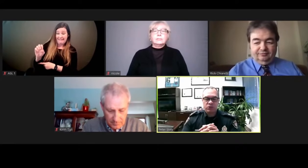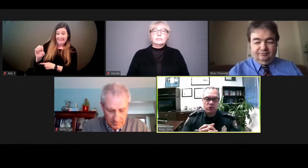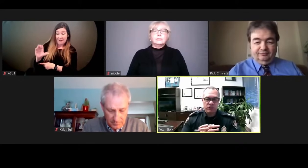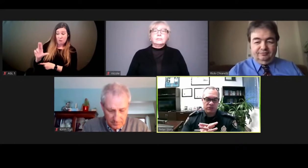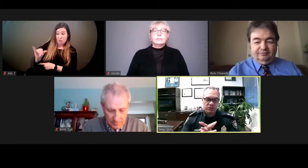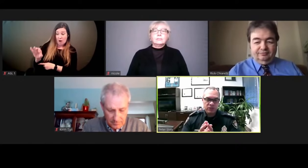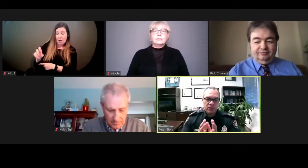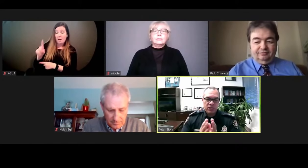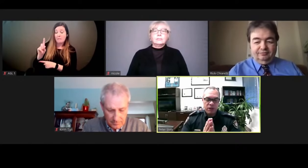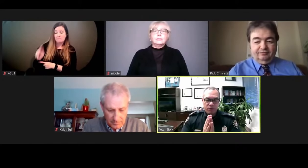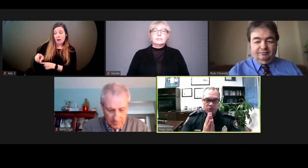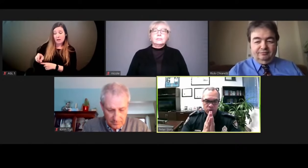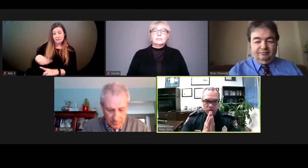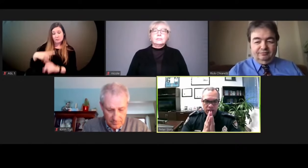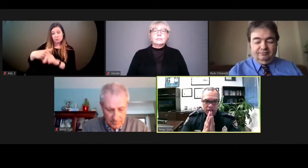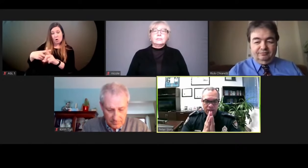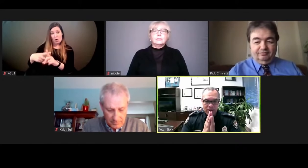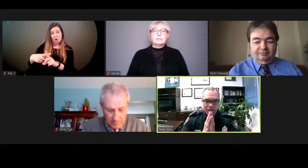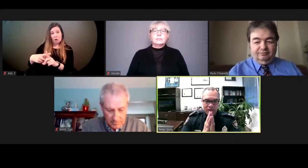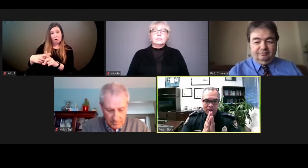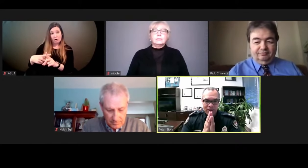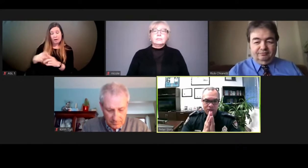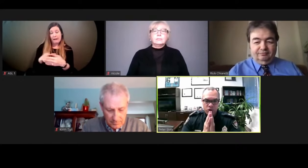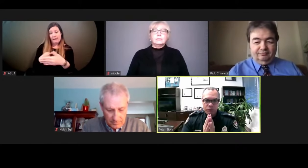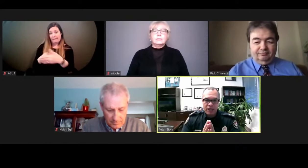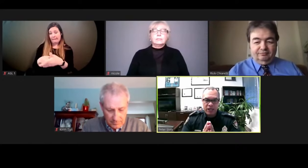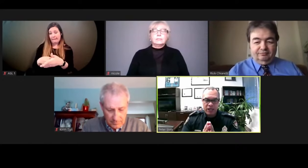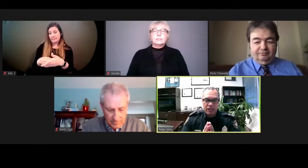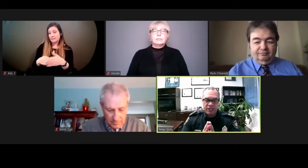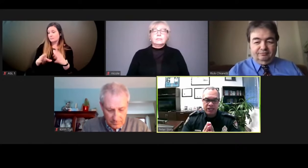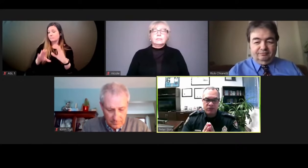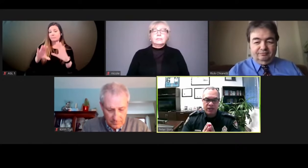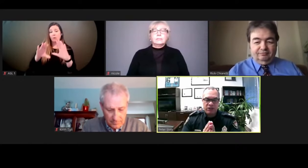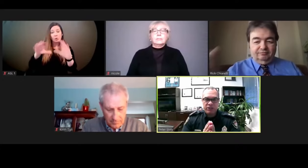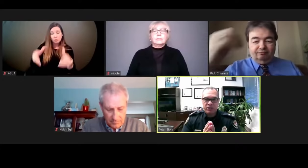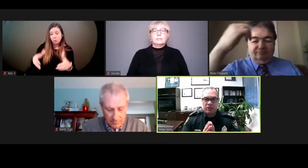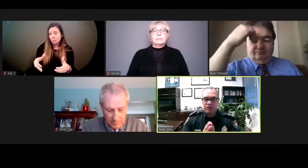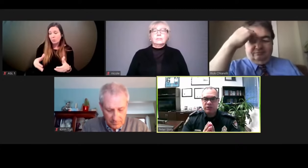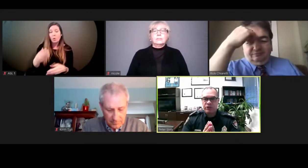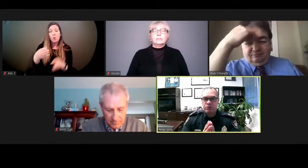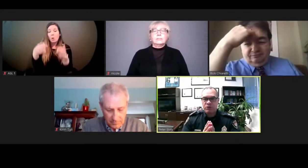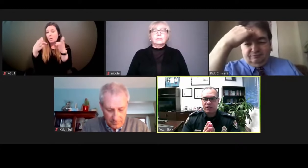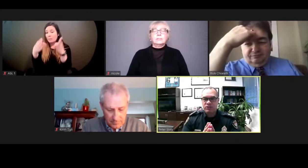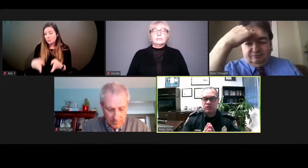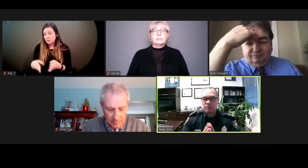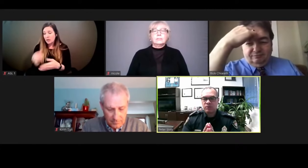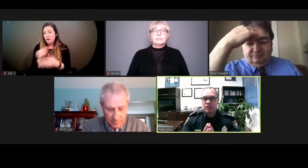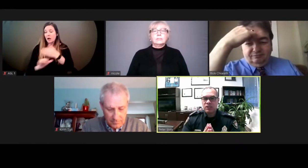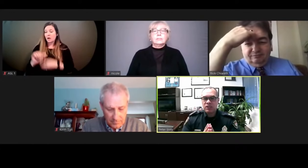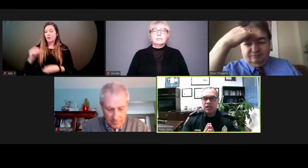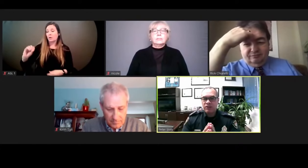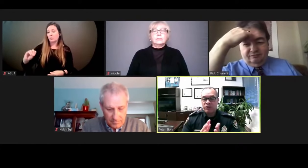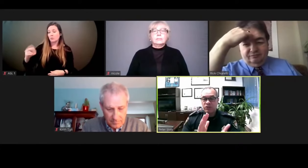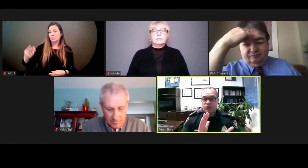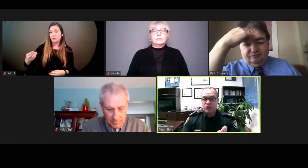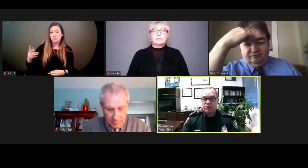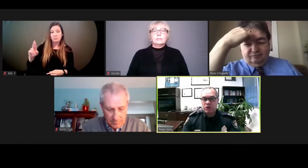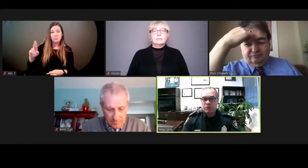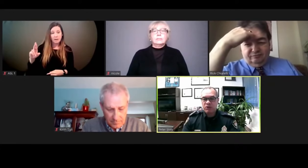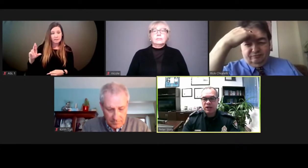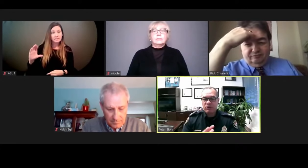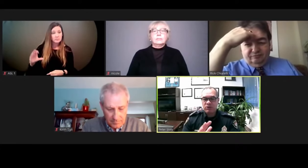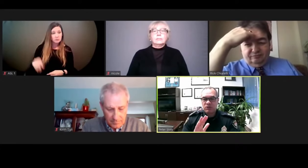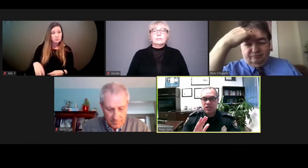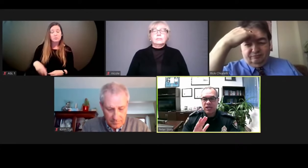directed towards a member of a group identified under the Ontario Human Rights. So there's 14